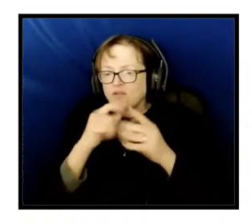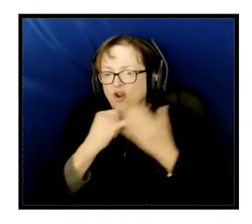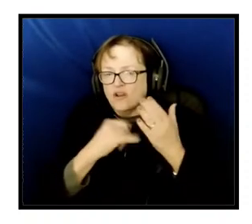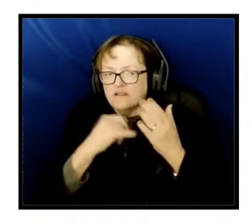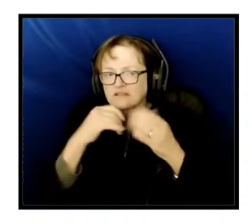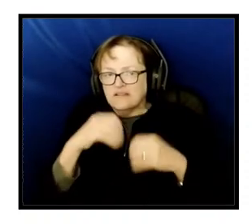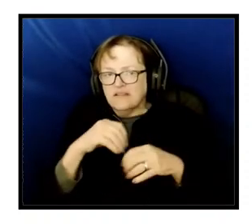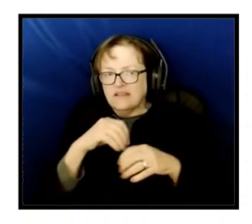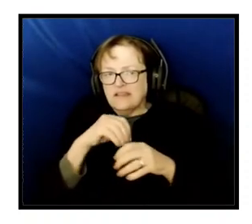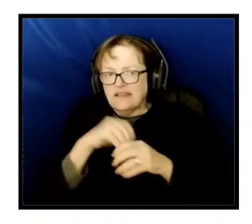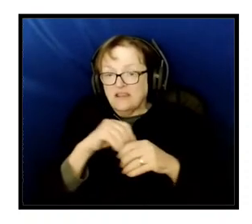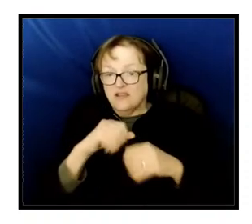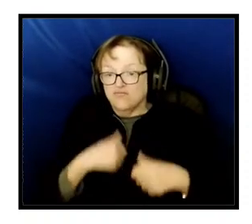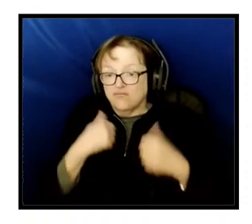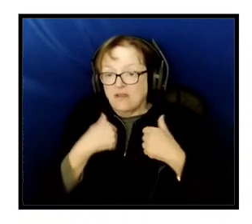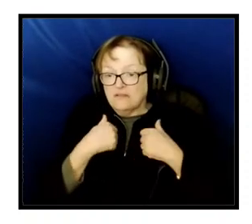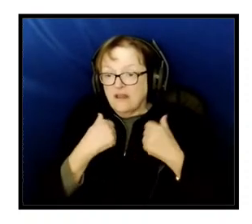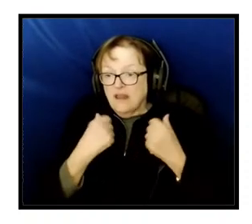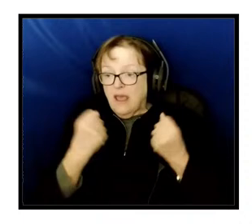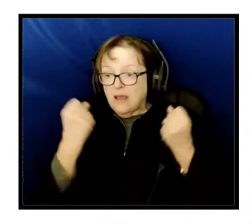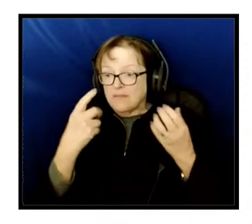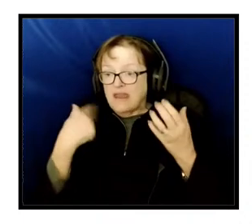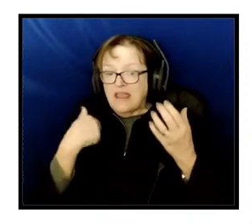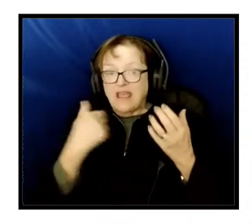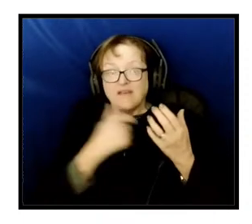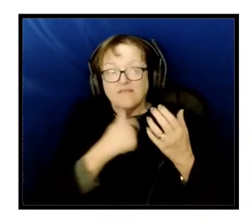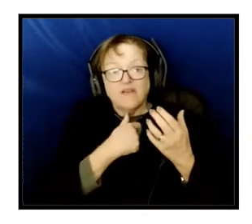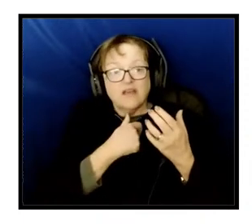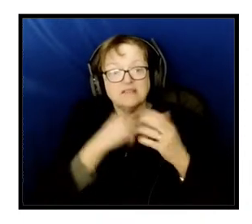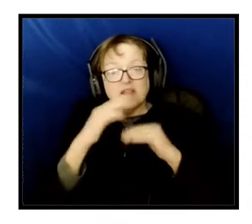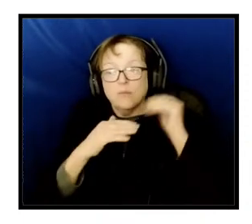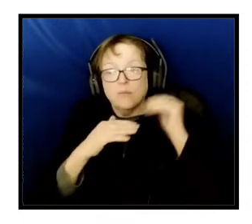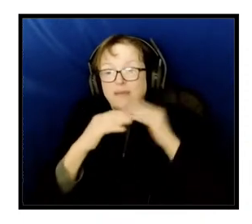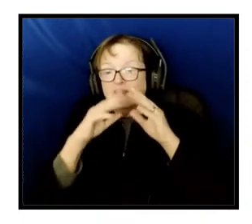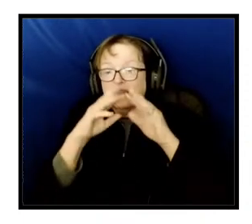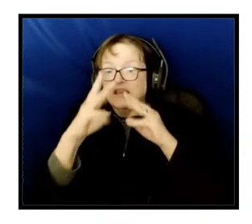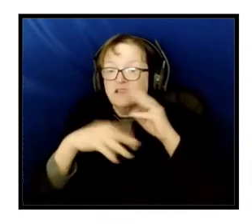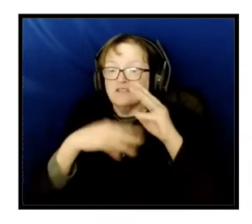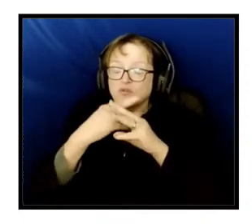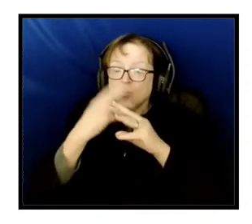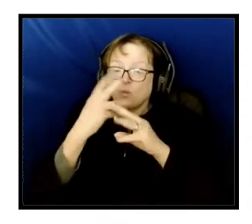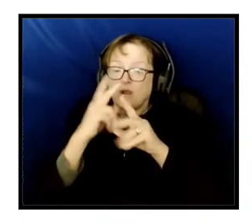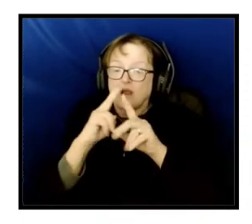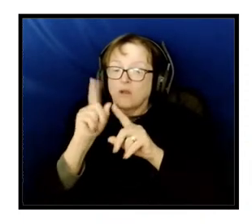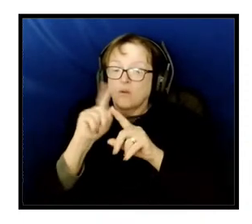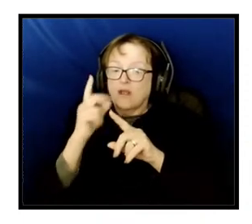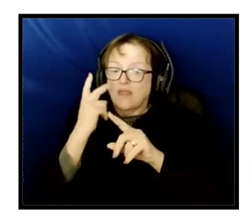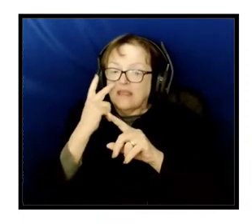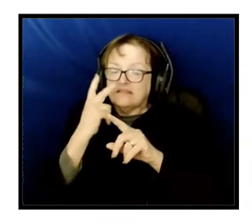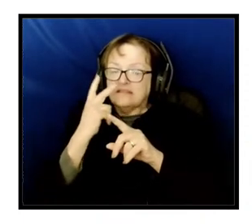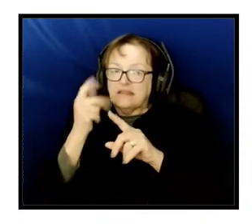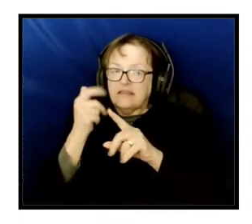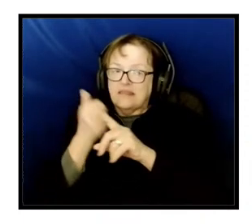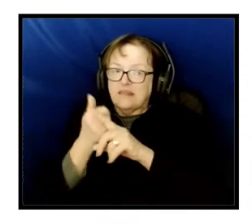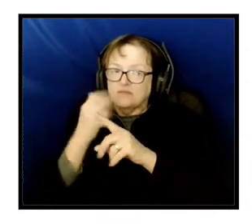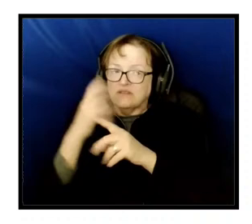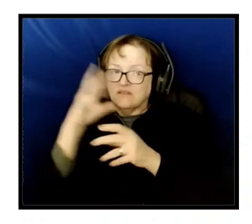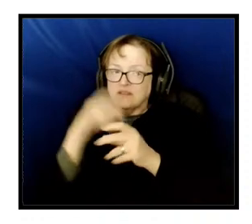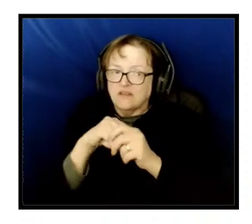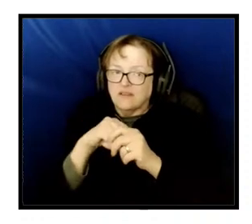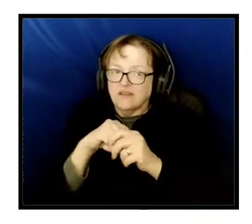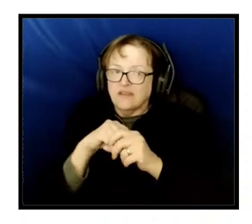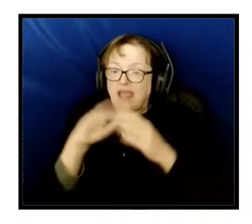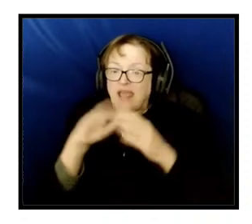like many of us, they are building a society where they see themselves represented, where their communities